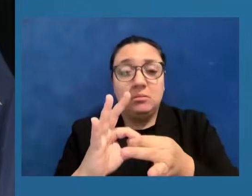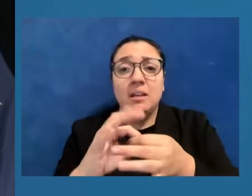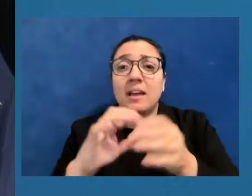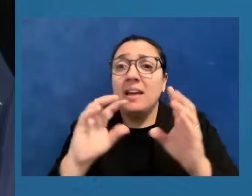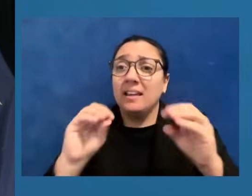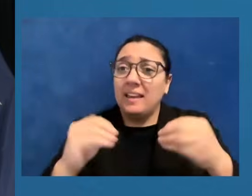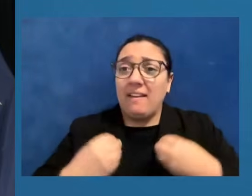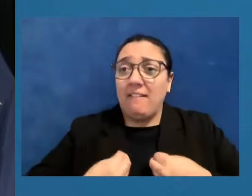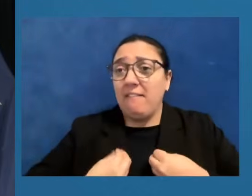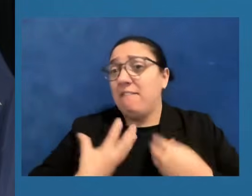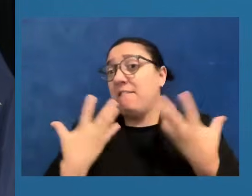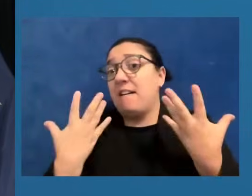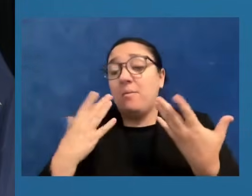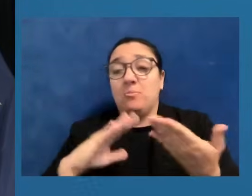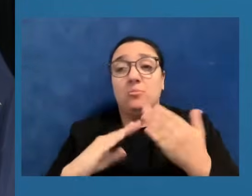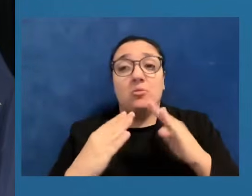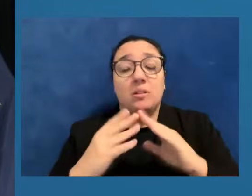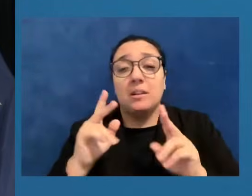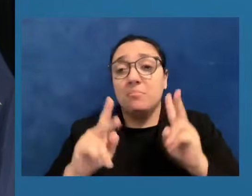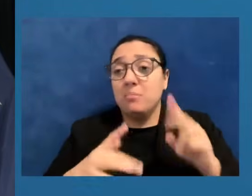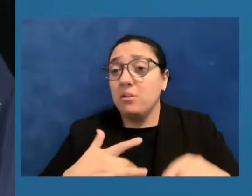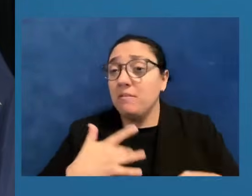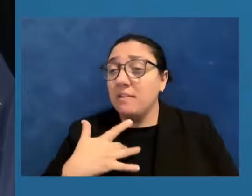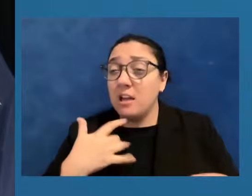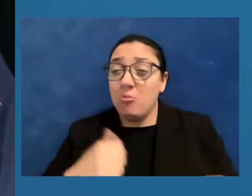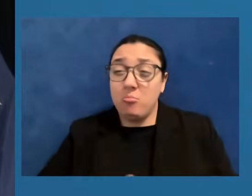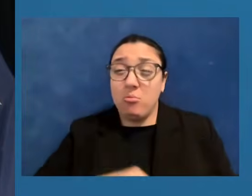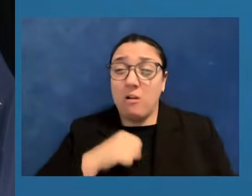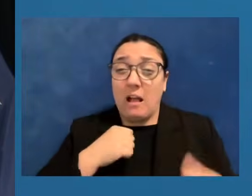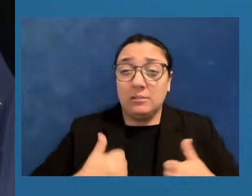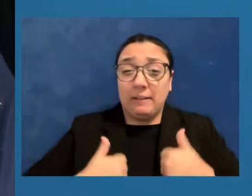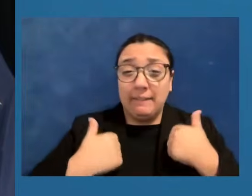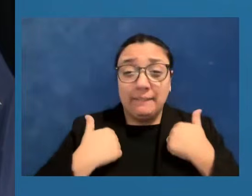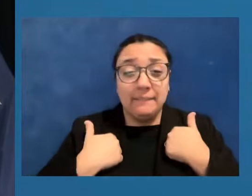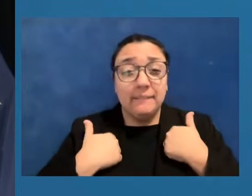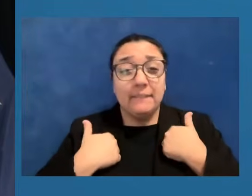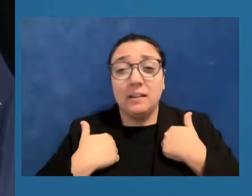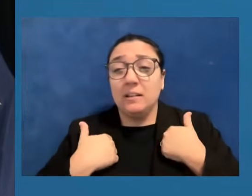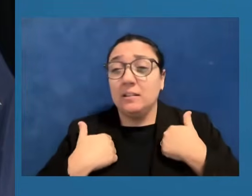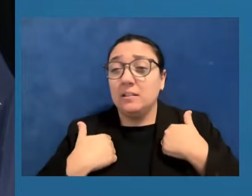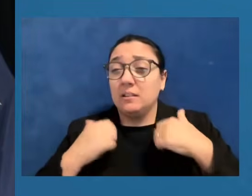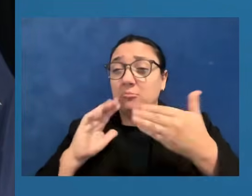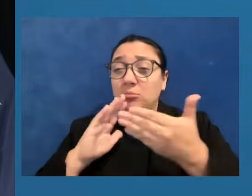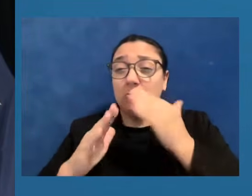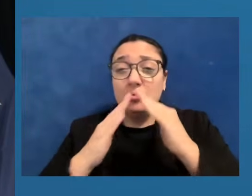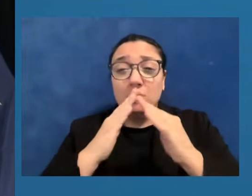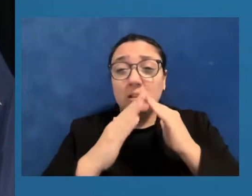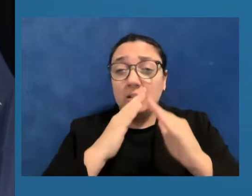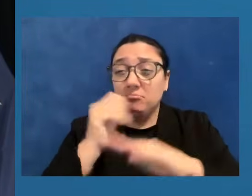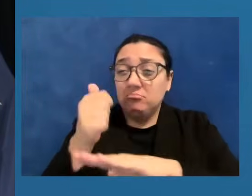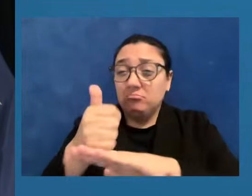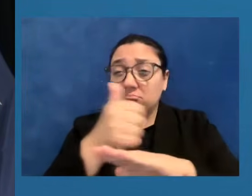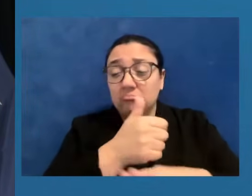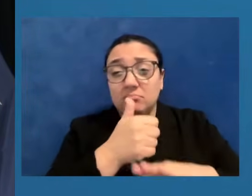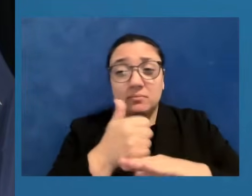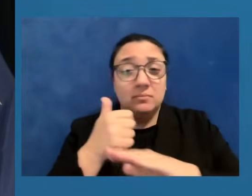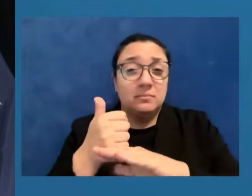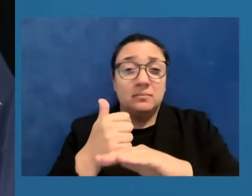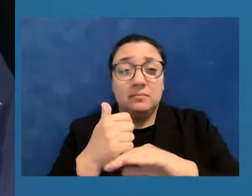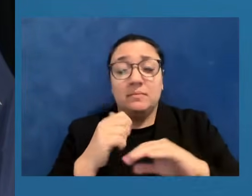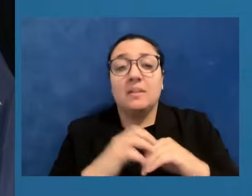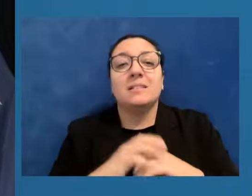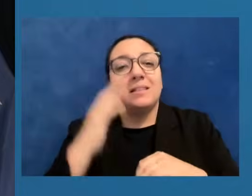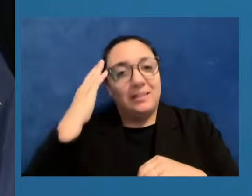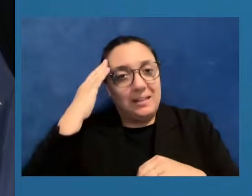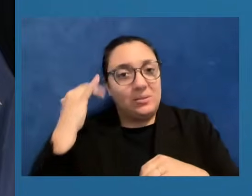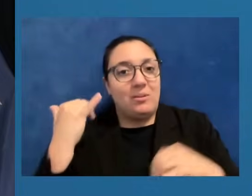people are proud to live, raise their kids, build businesses for the next 100 years, together, connected. And that's why today I'm so